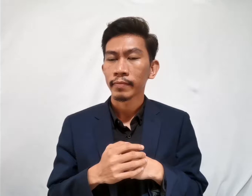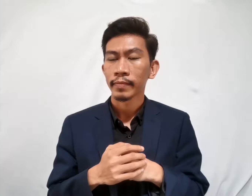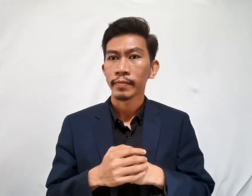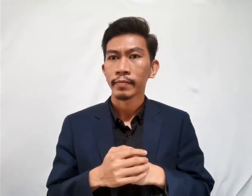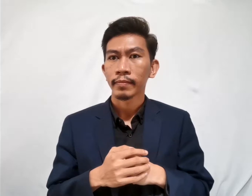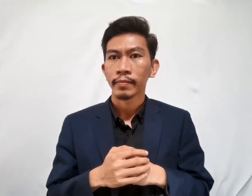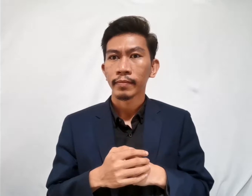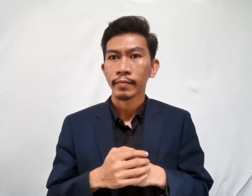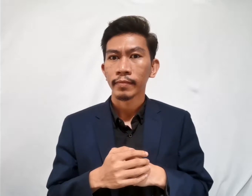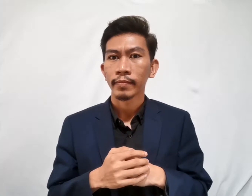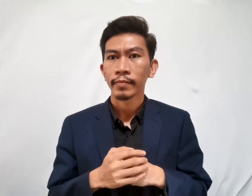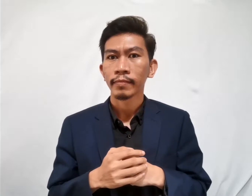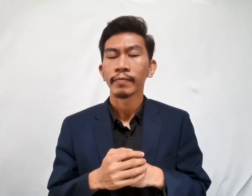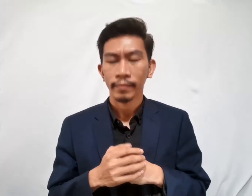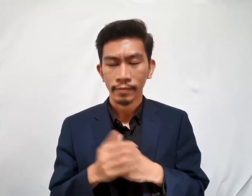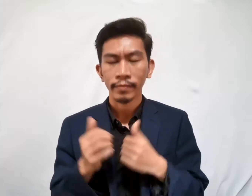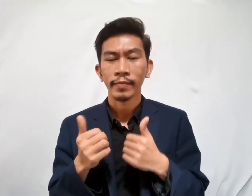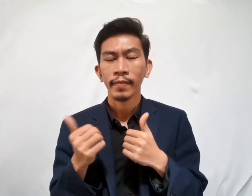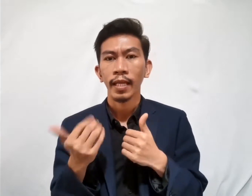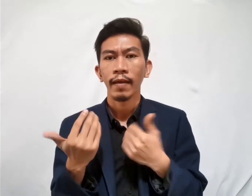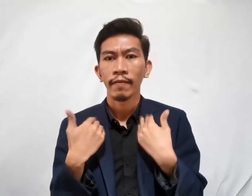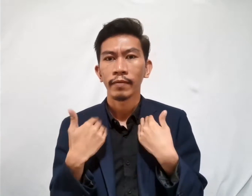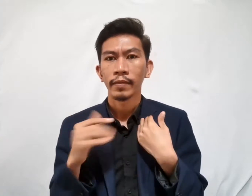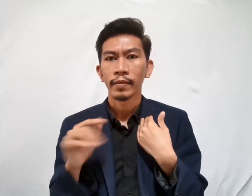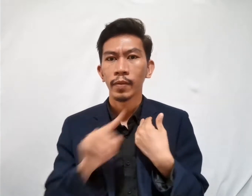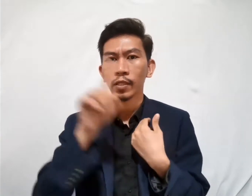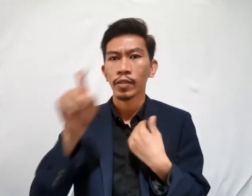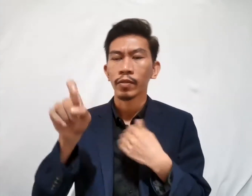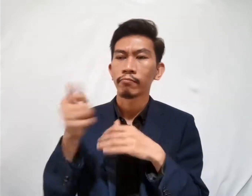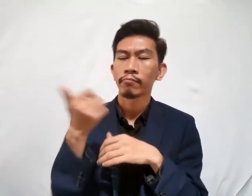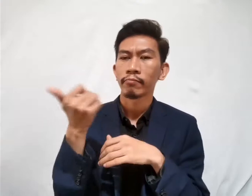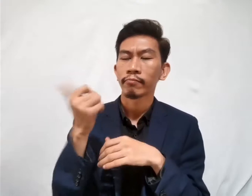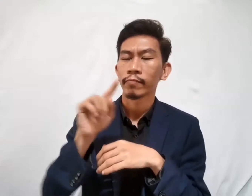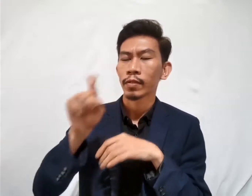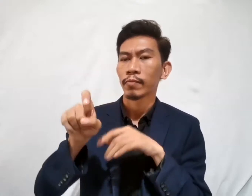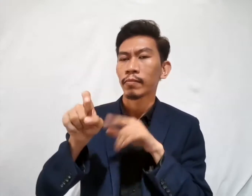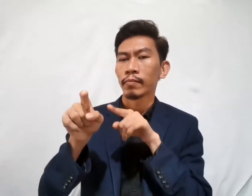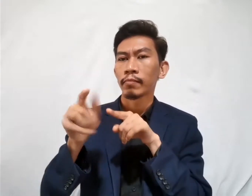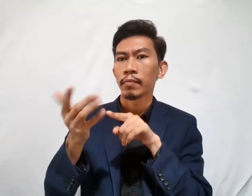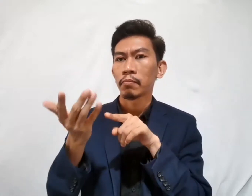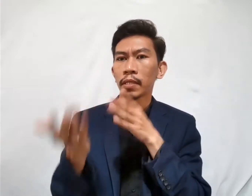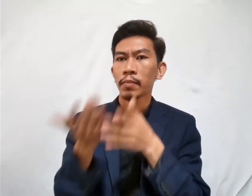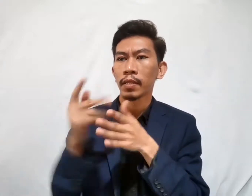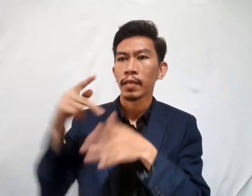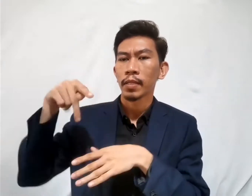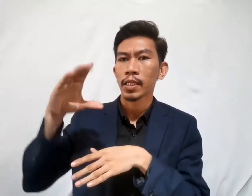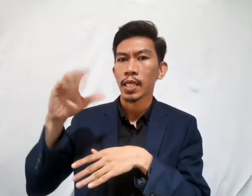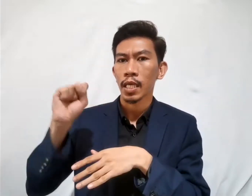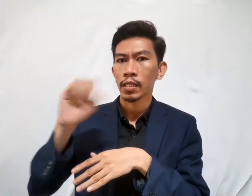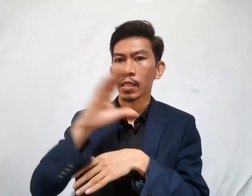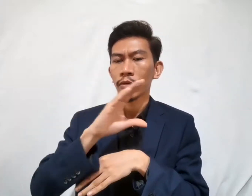Okay, there's another question here. I think this would be for either PCS or